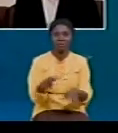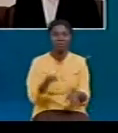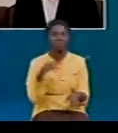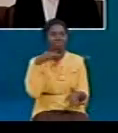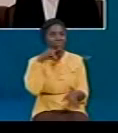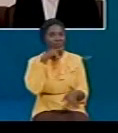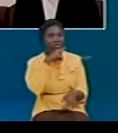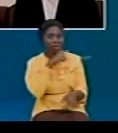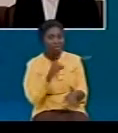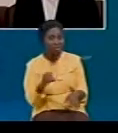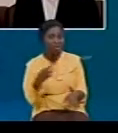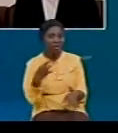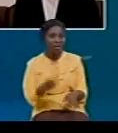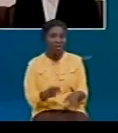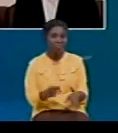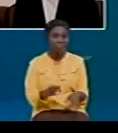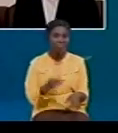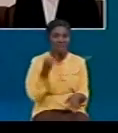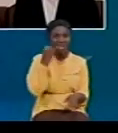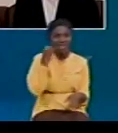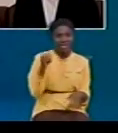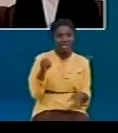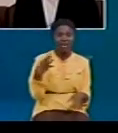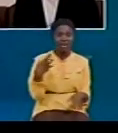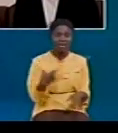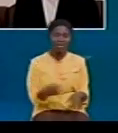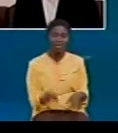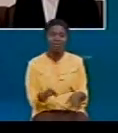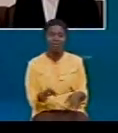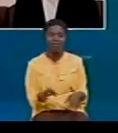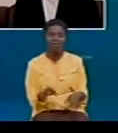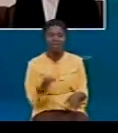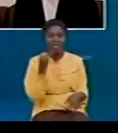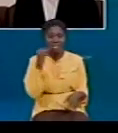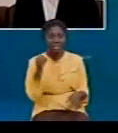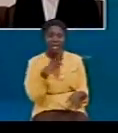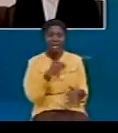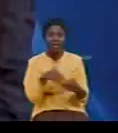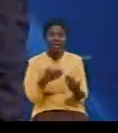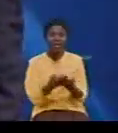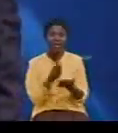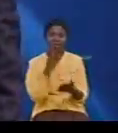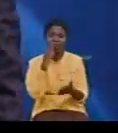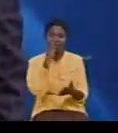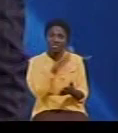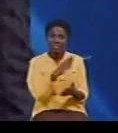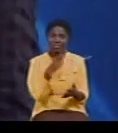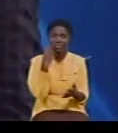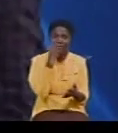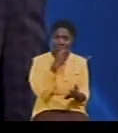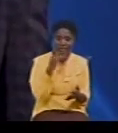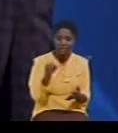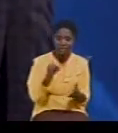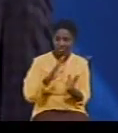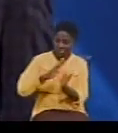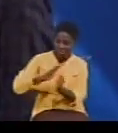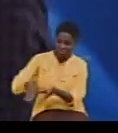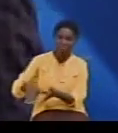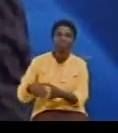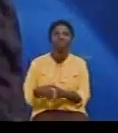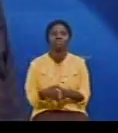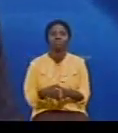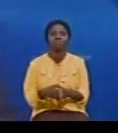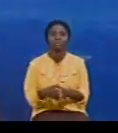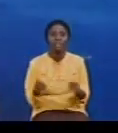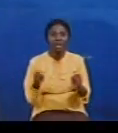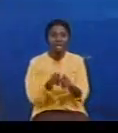lying, of envy, of jealousy, and all evil speaking, laying them aside. As